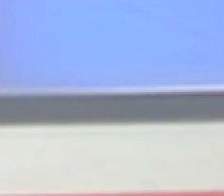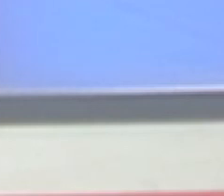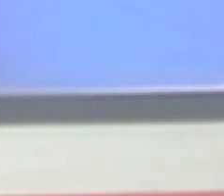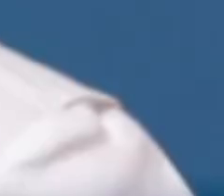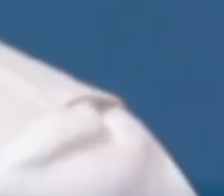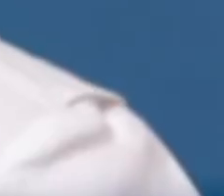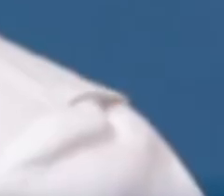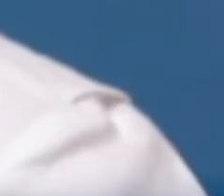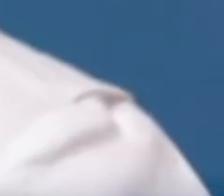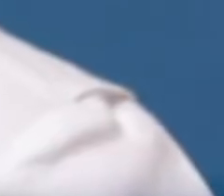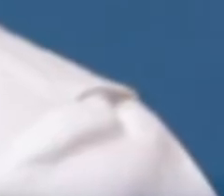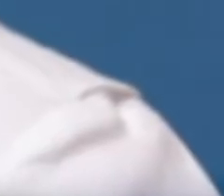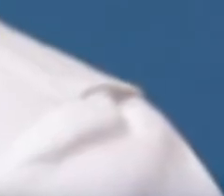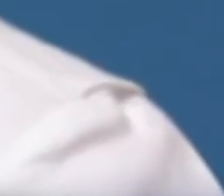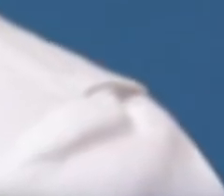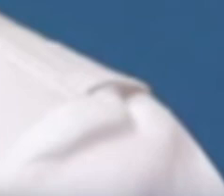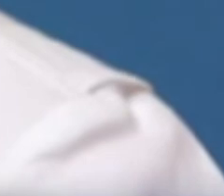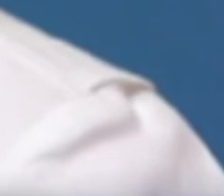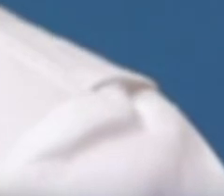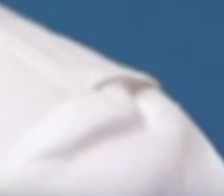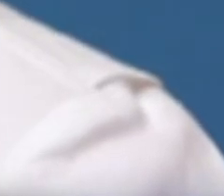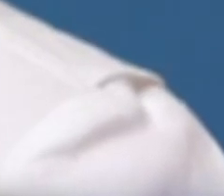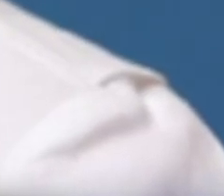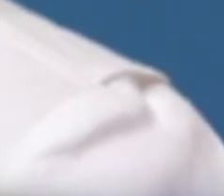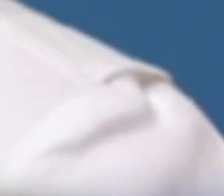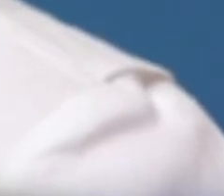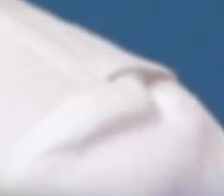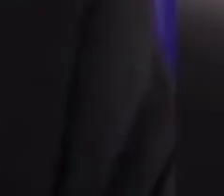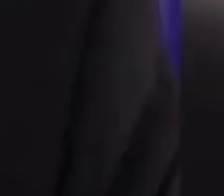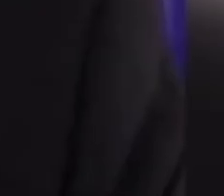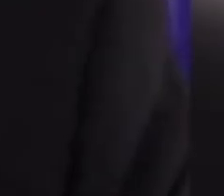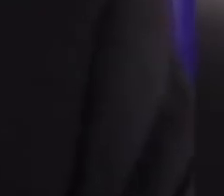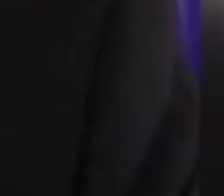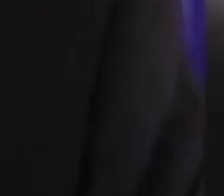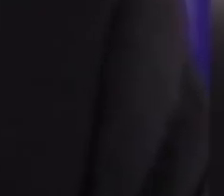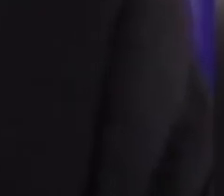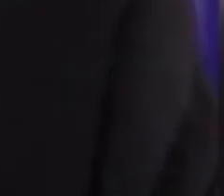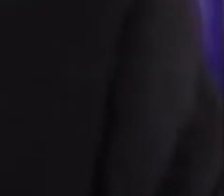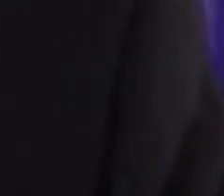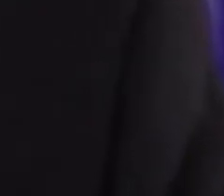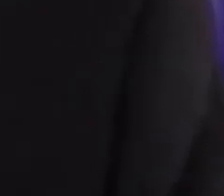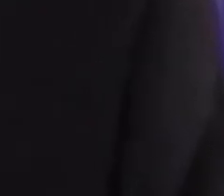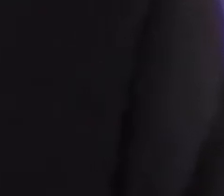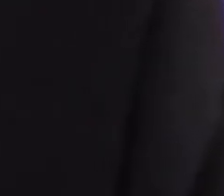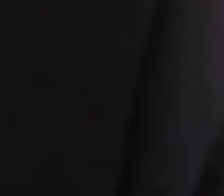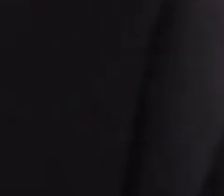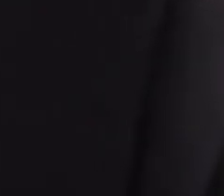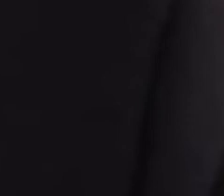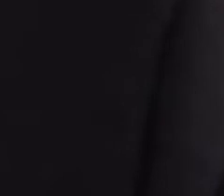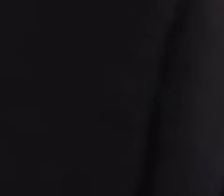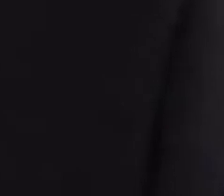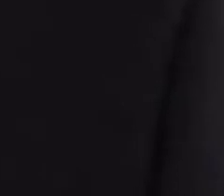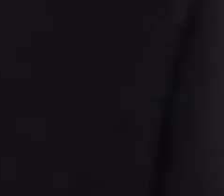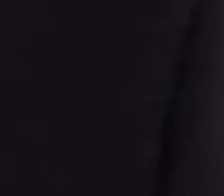coronavirus pandemic. Now Coe says the priority of the World Athletics governing body is to ensure that athletes get